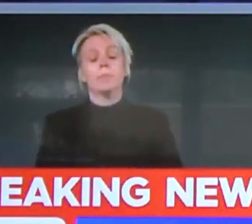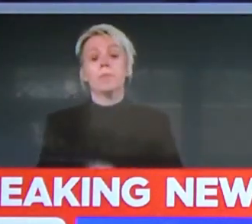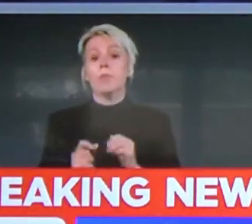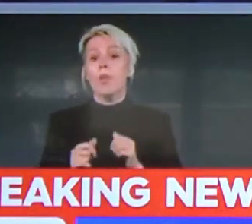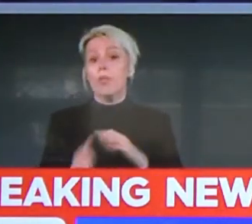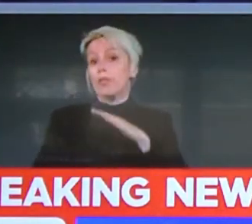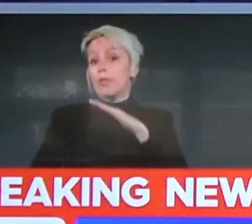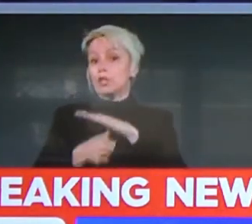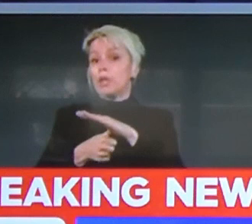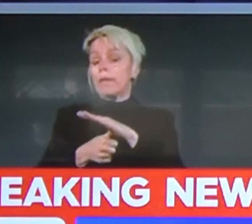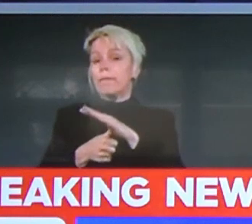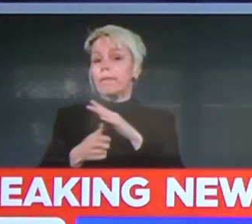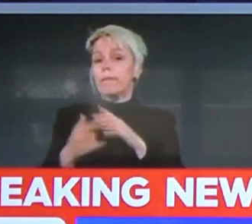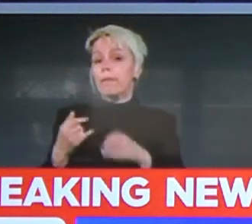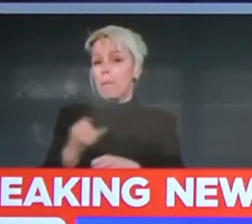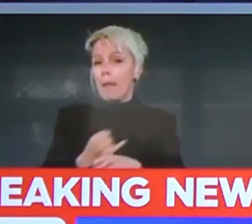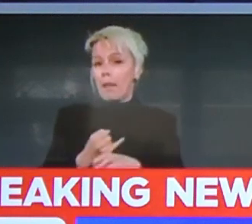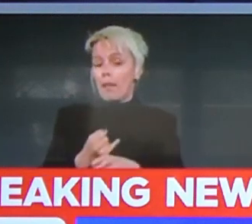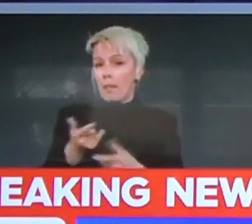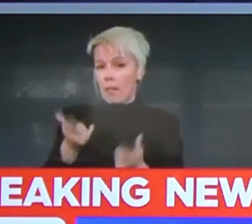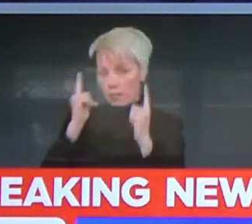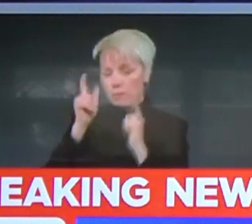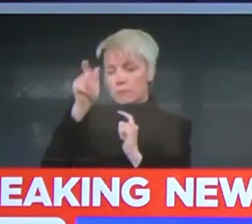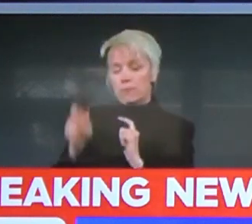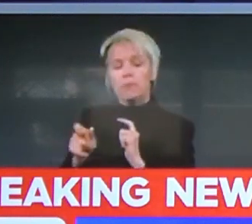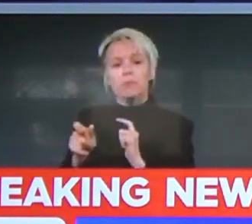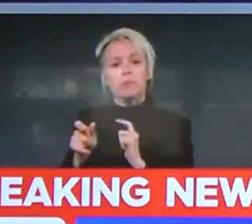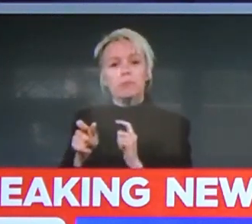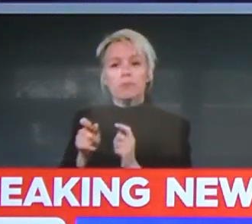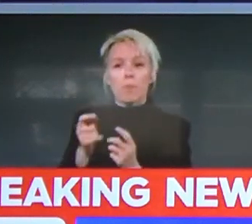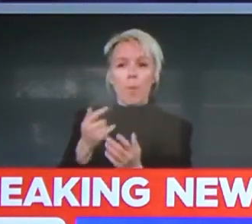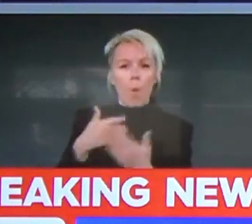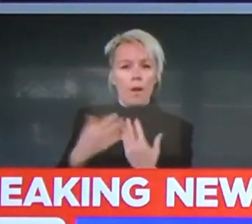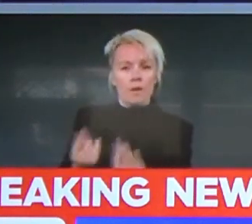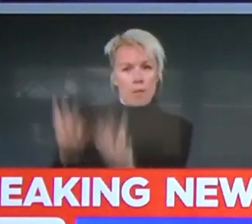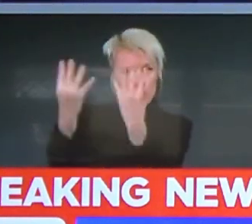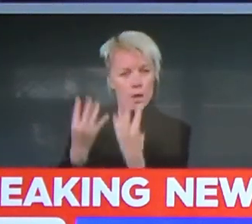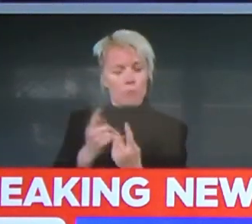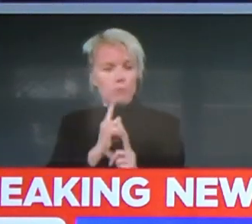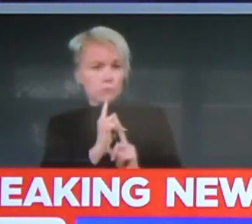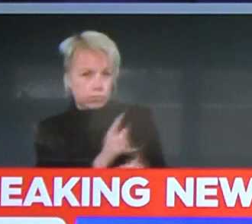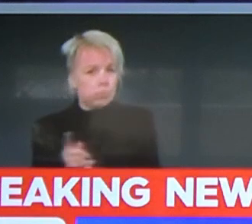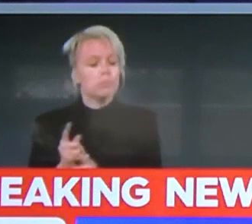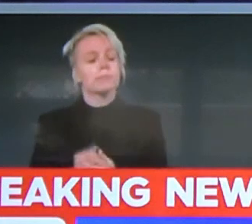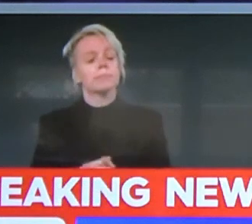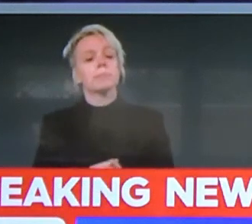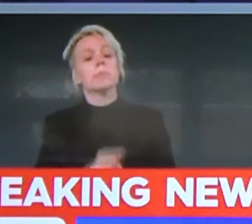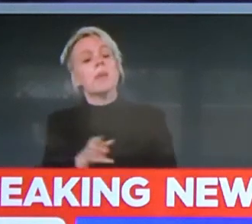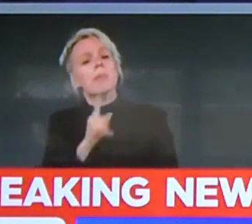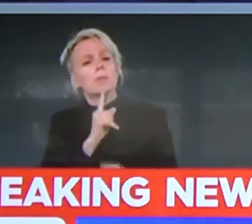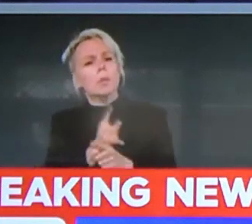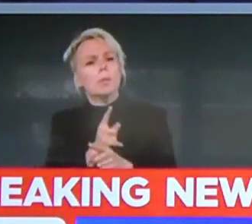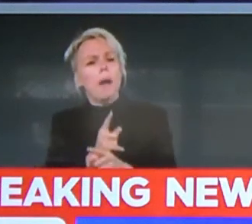had commissioned. That advice was to launch an immediate and hard-line lockdown that would be very costly, but would flatten the